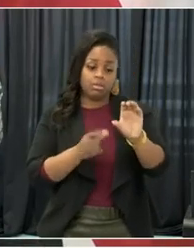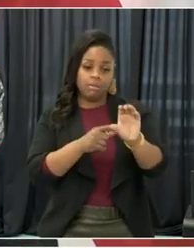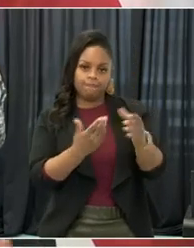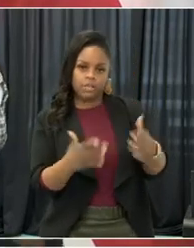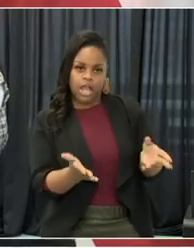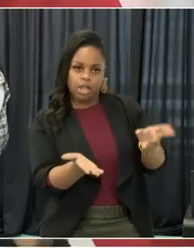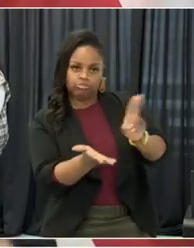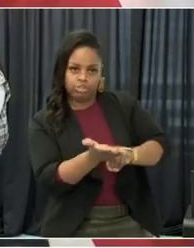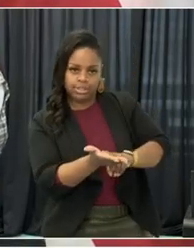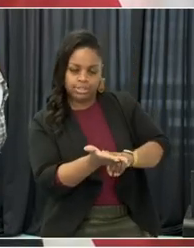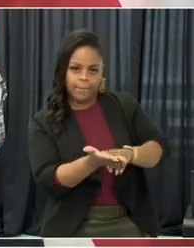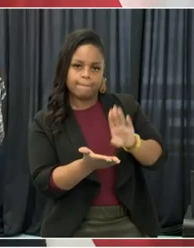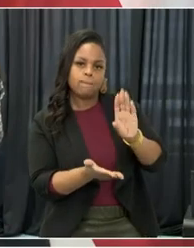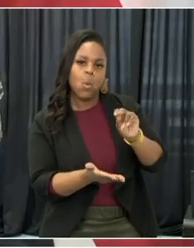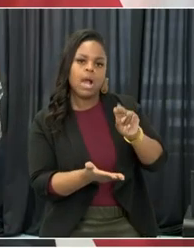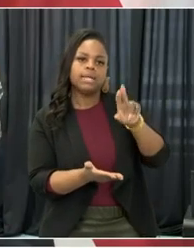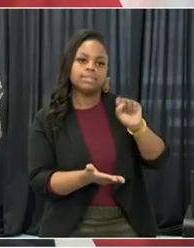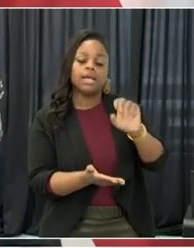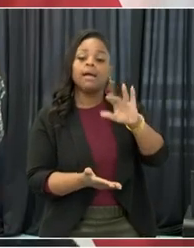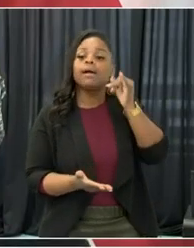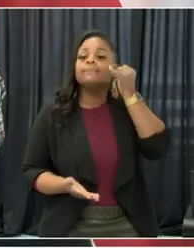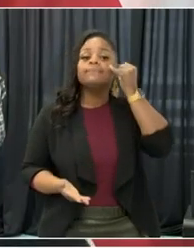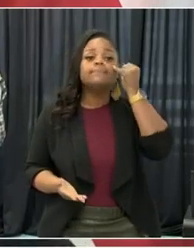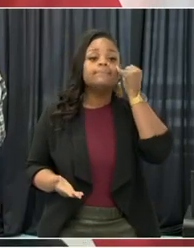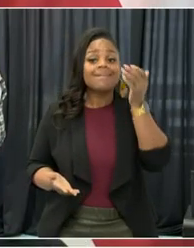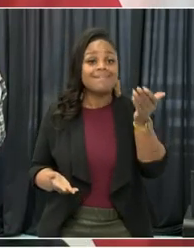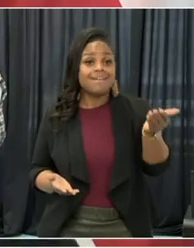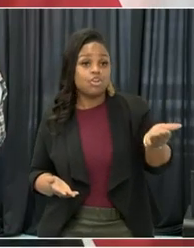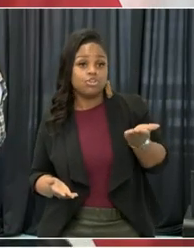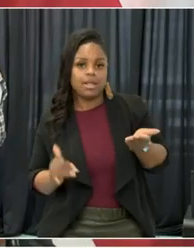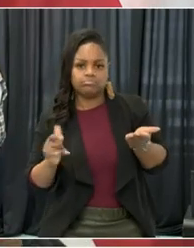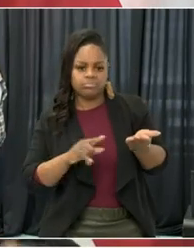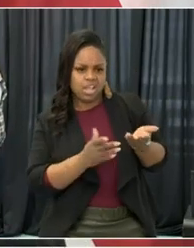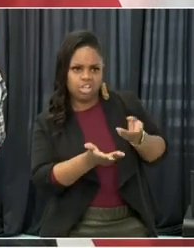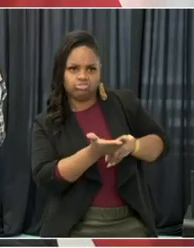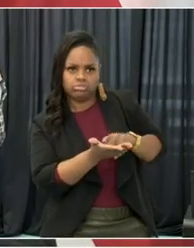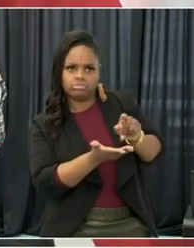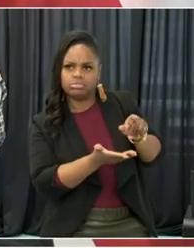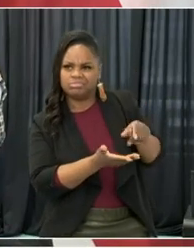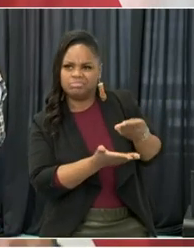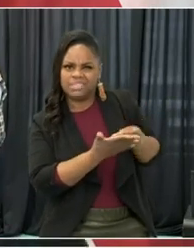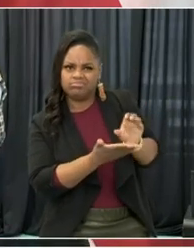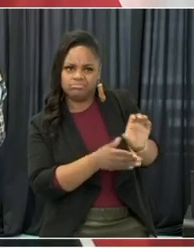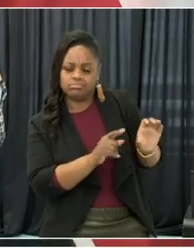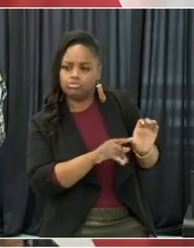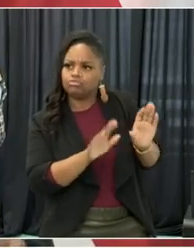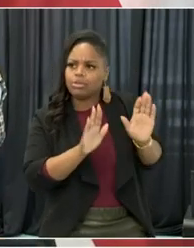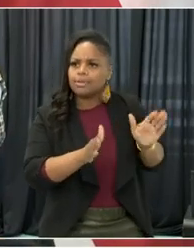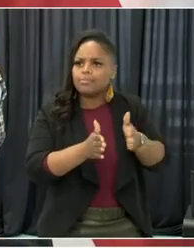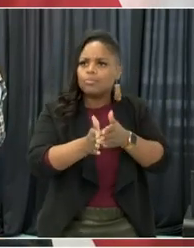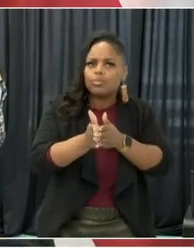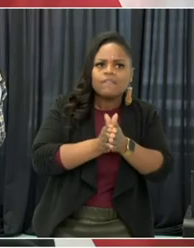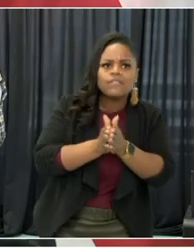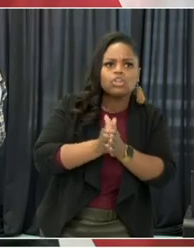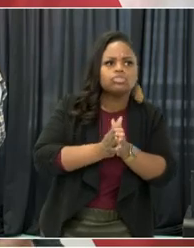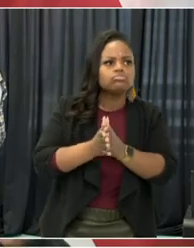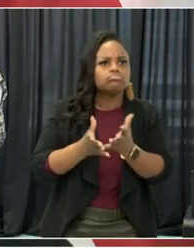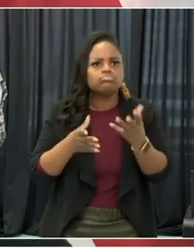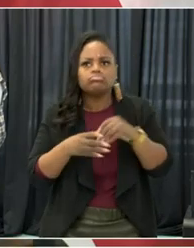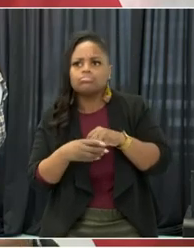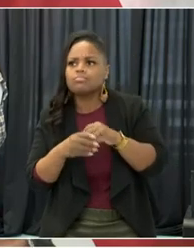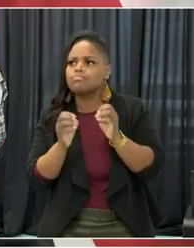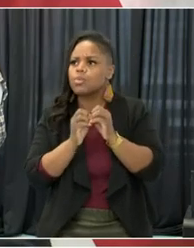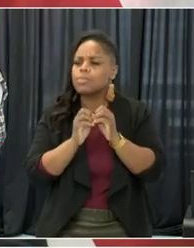approved by council, which is a great thing with respect to attracting people. And in addition to that, we